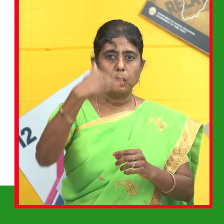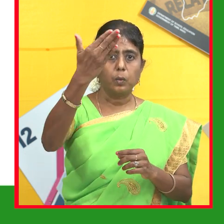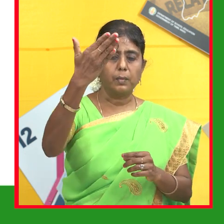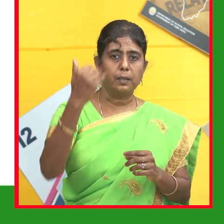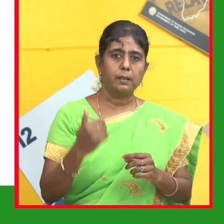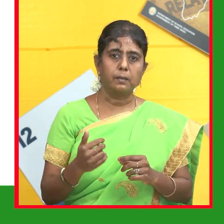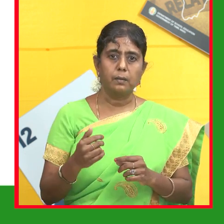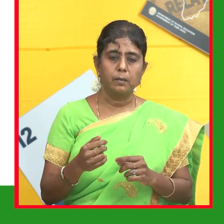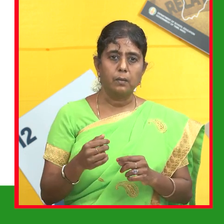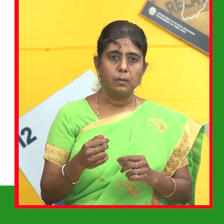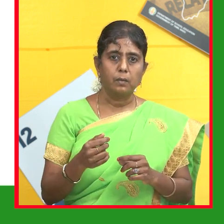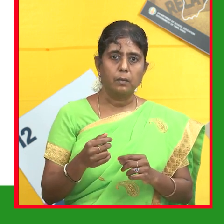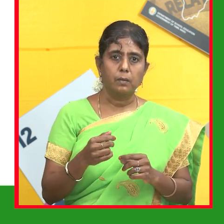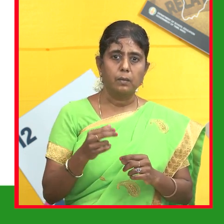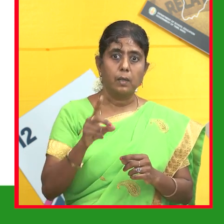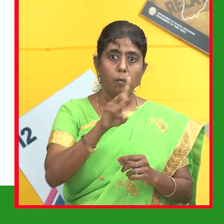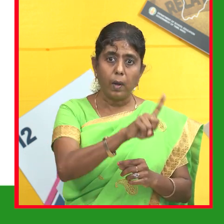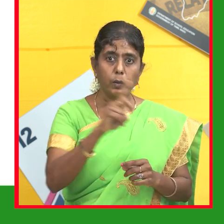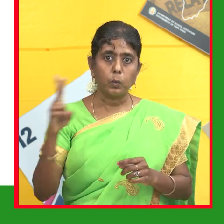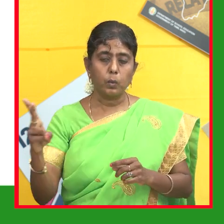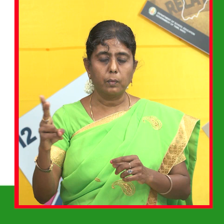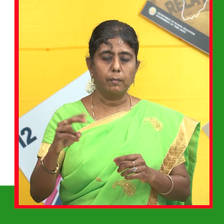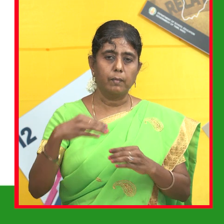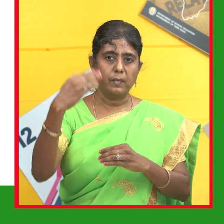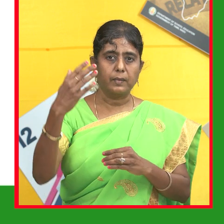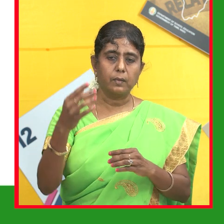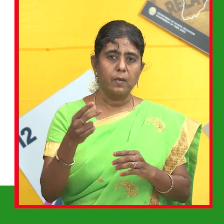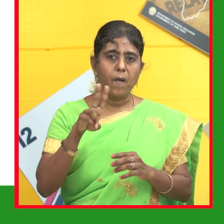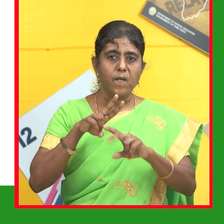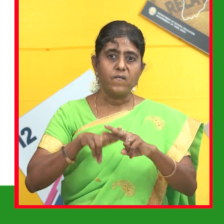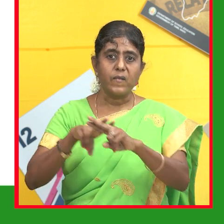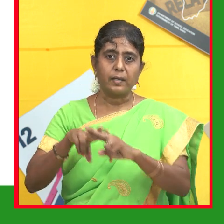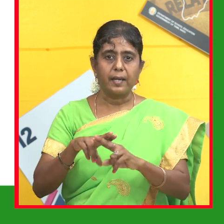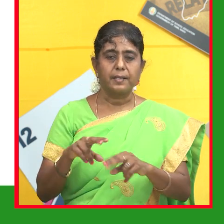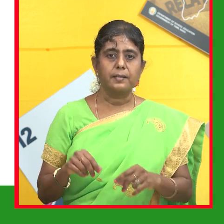numerator. So those two quadratic polynomials should be factorized.